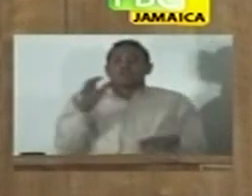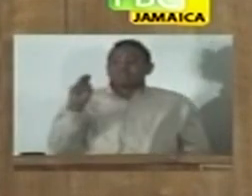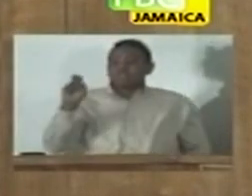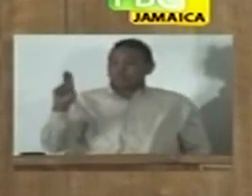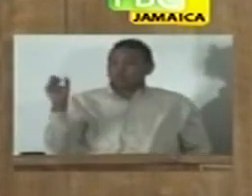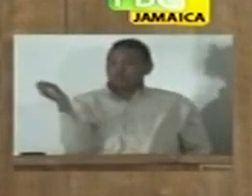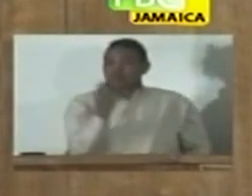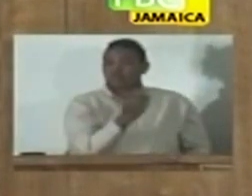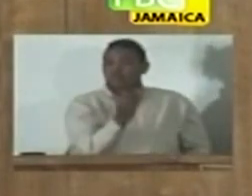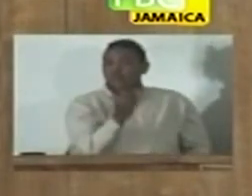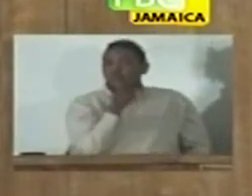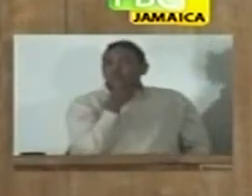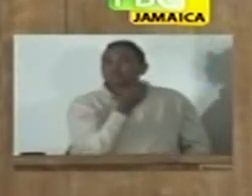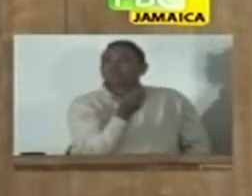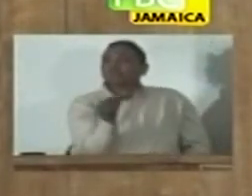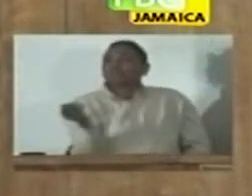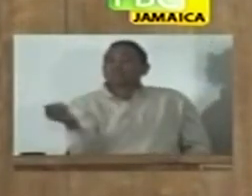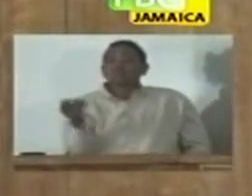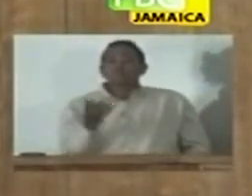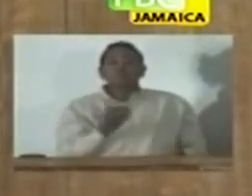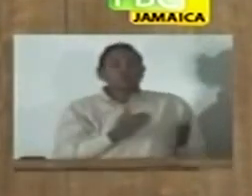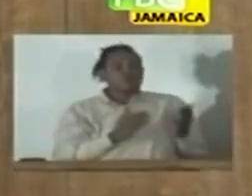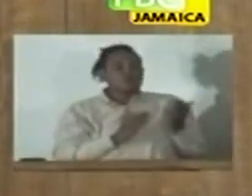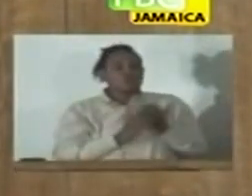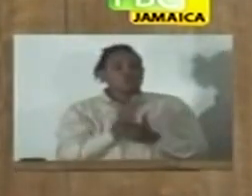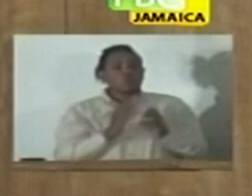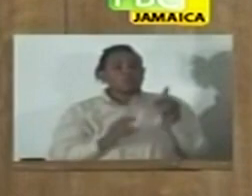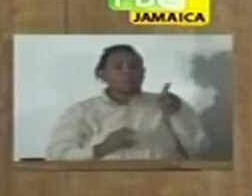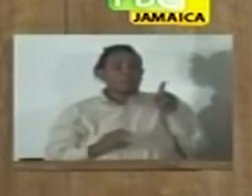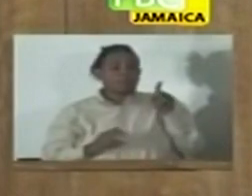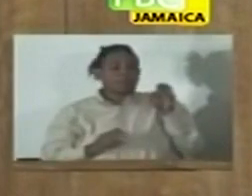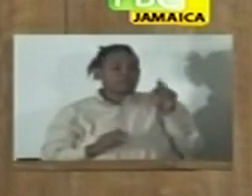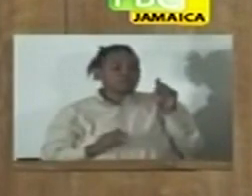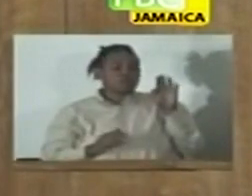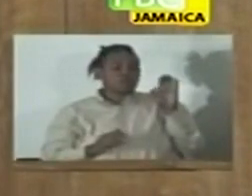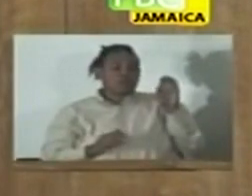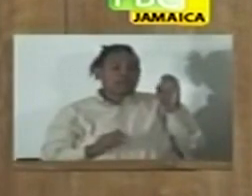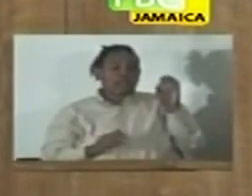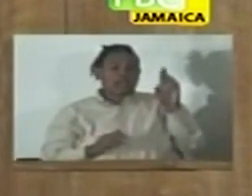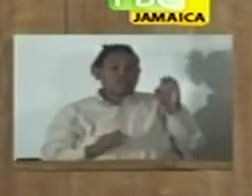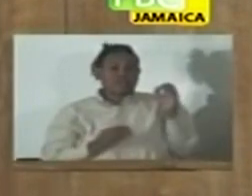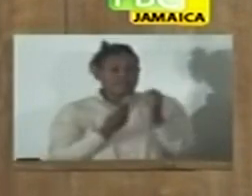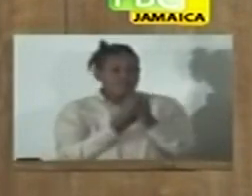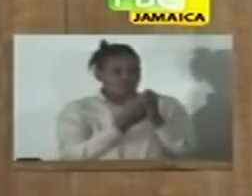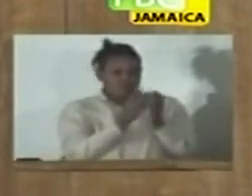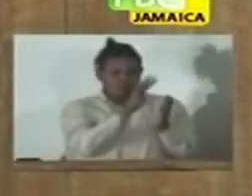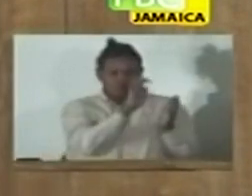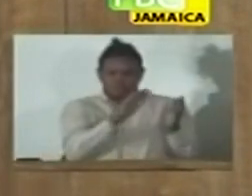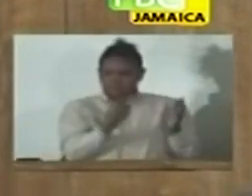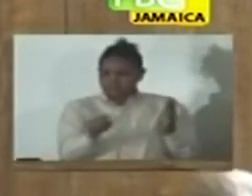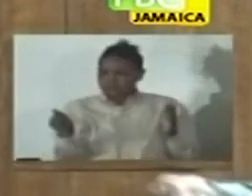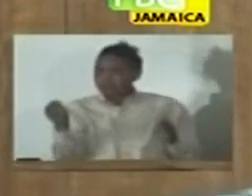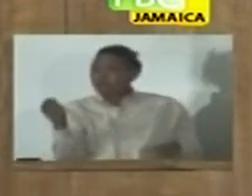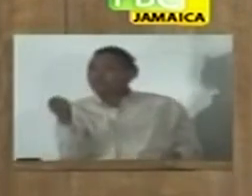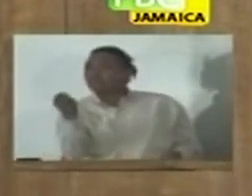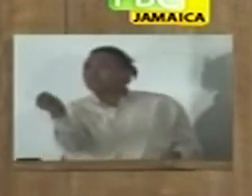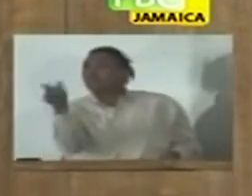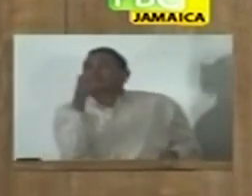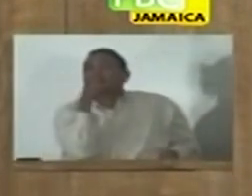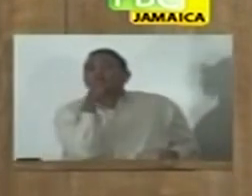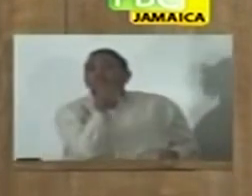CMU that came through the Petrocarib, and who would have the